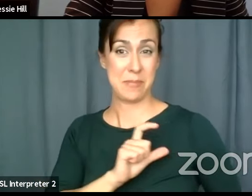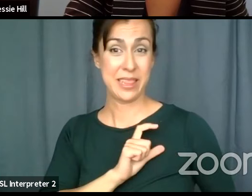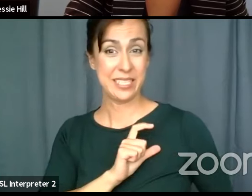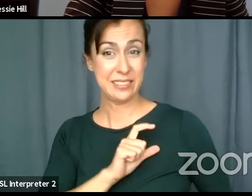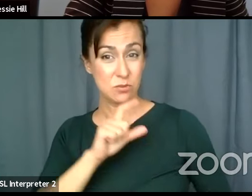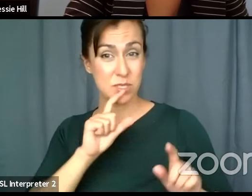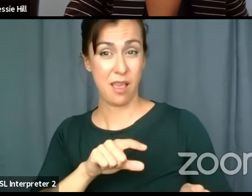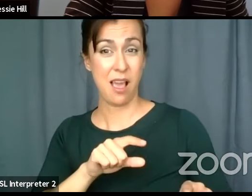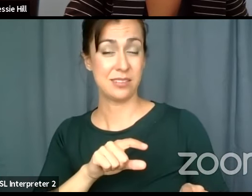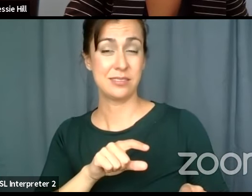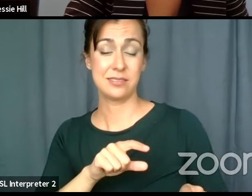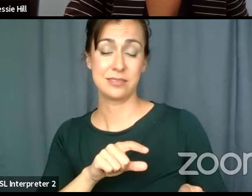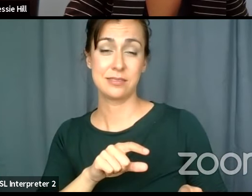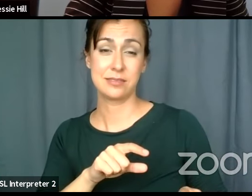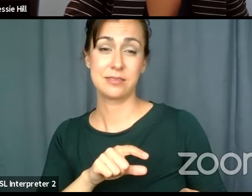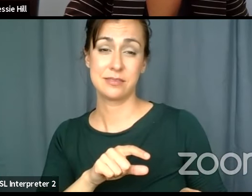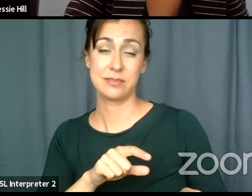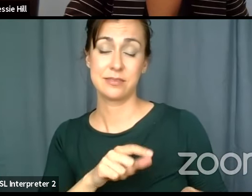was